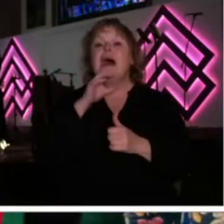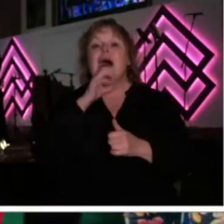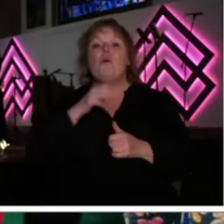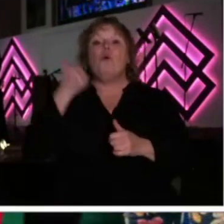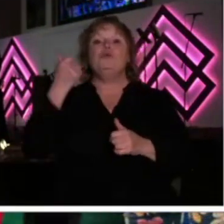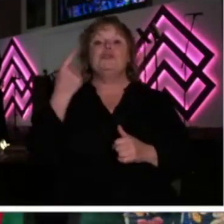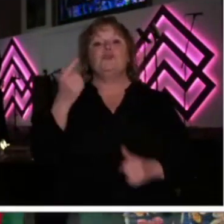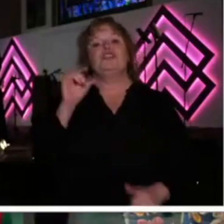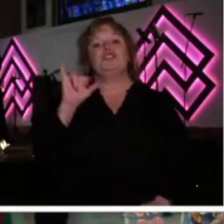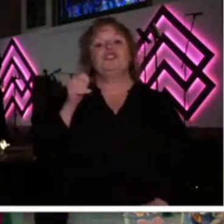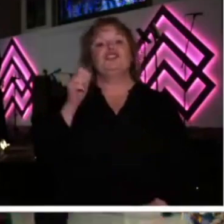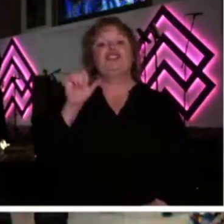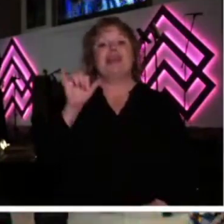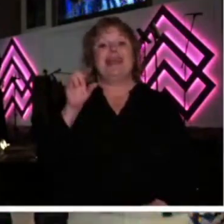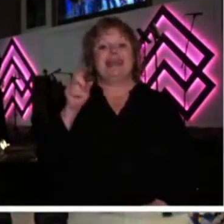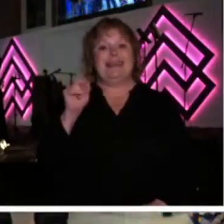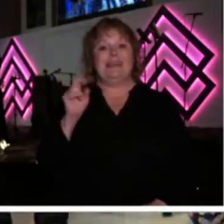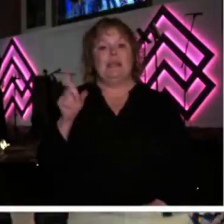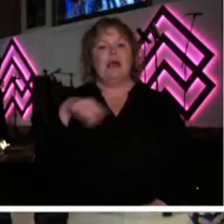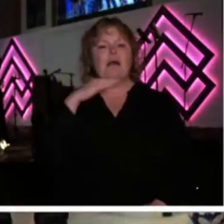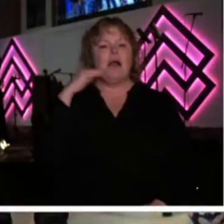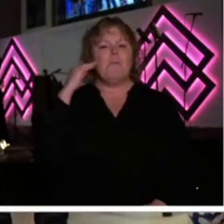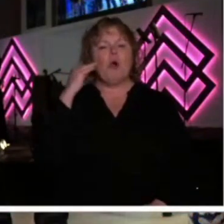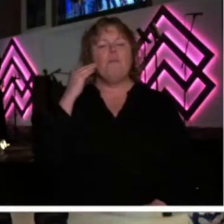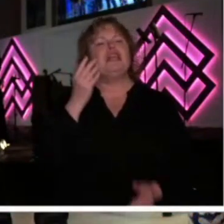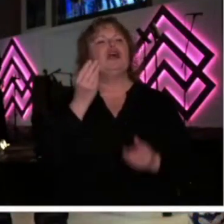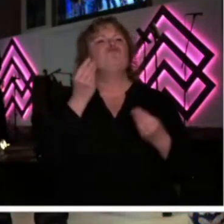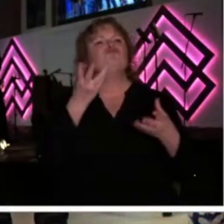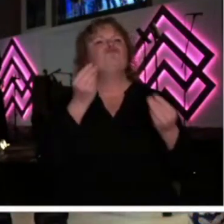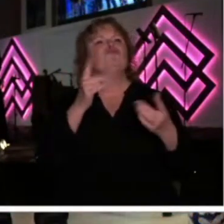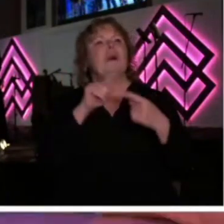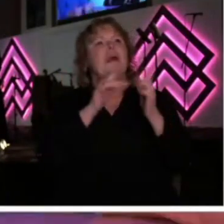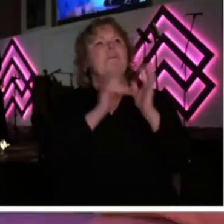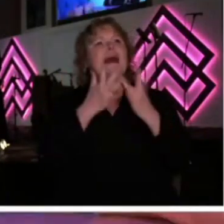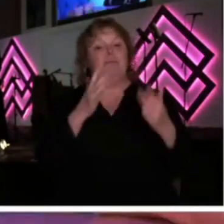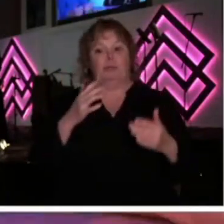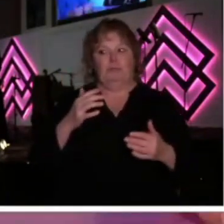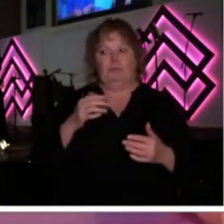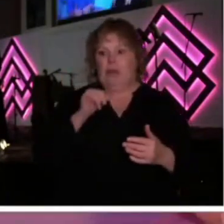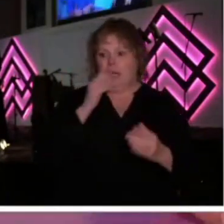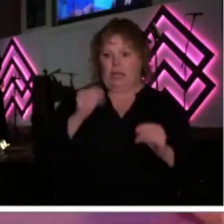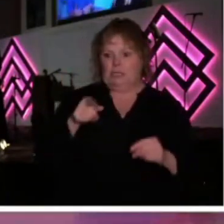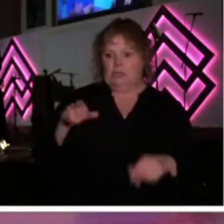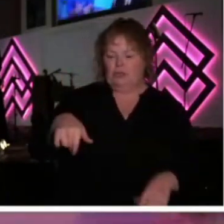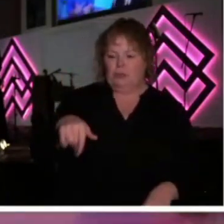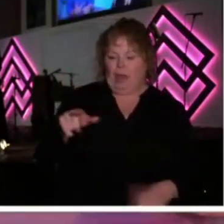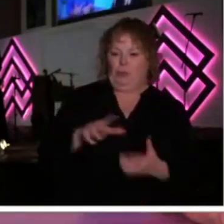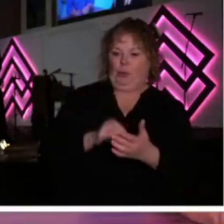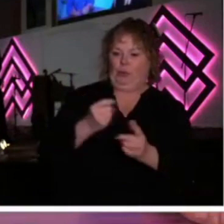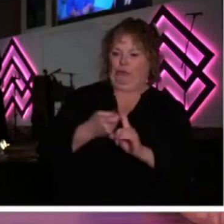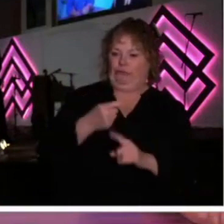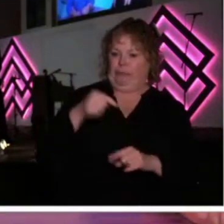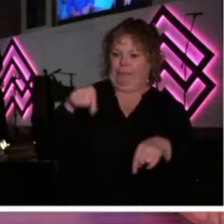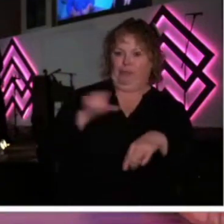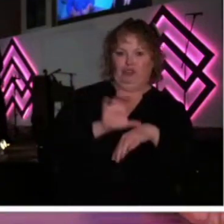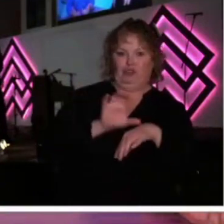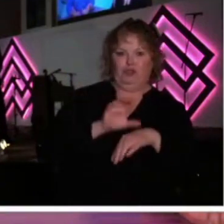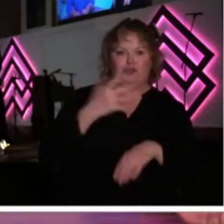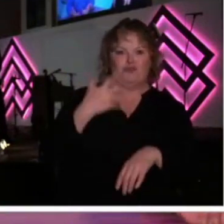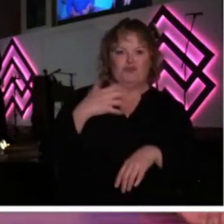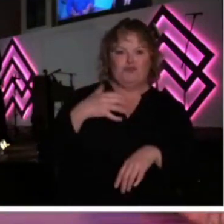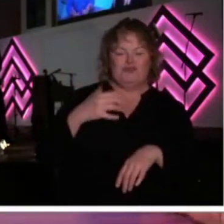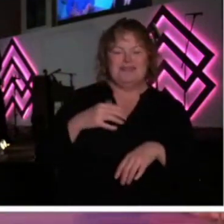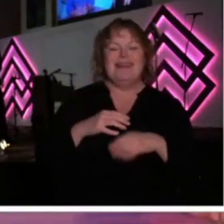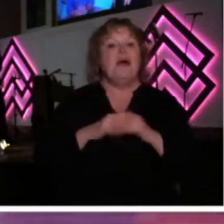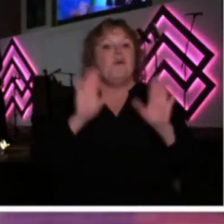know, sometimes he'll come home and he'll know things from the Bible that we haven't taught him yet. And I'm like, is it? And